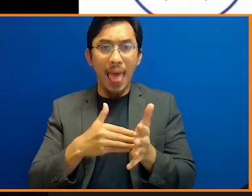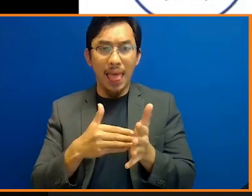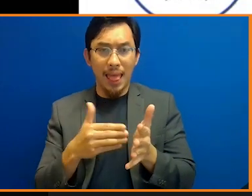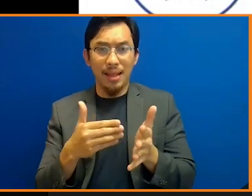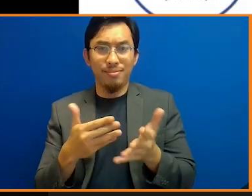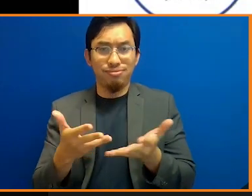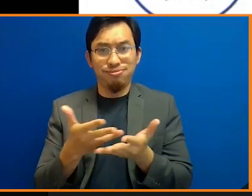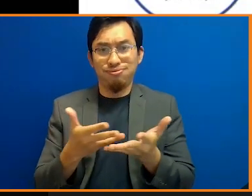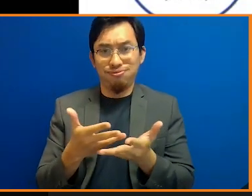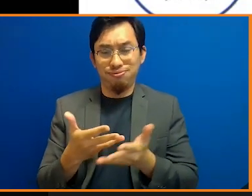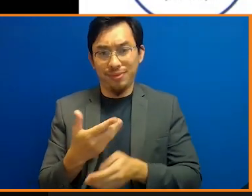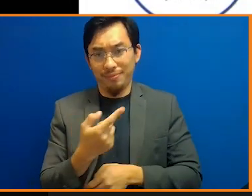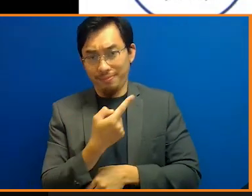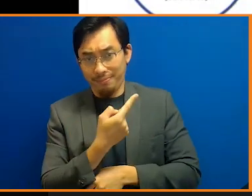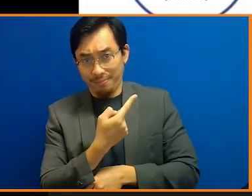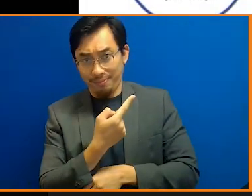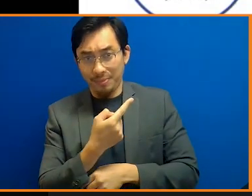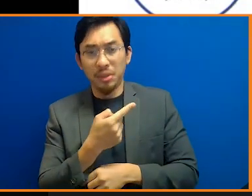discussed. Just again,